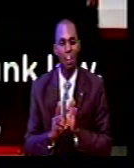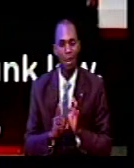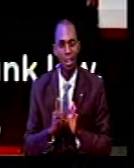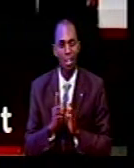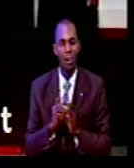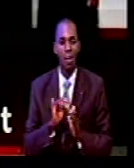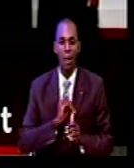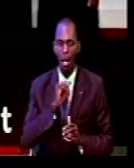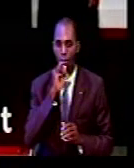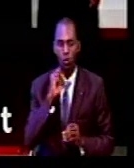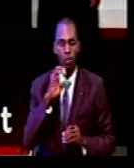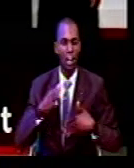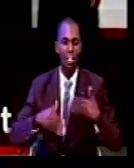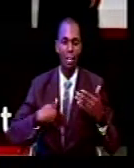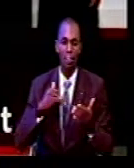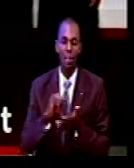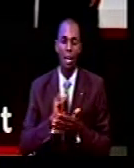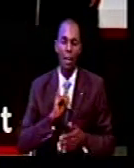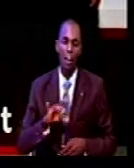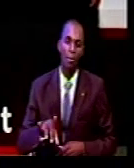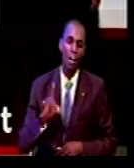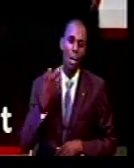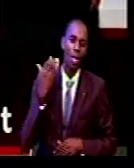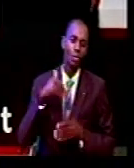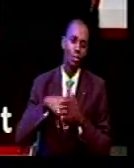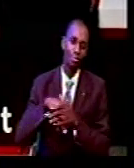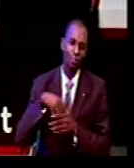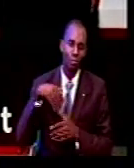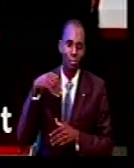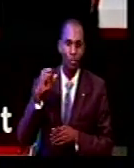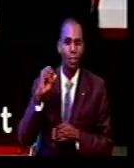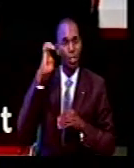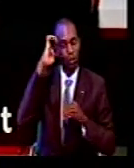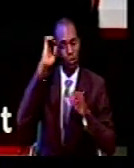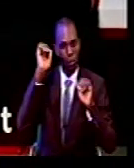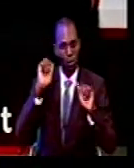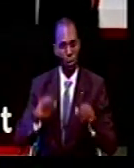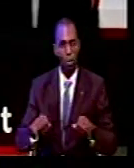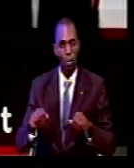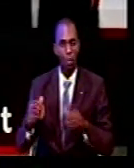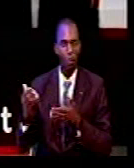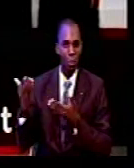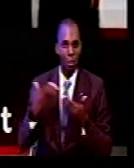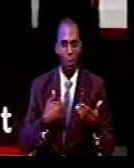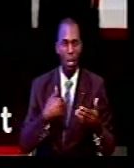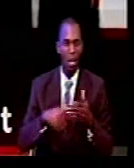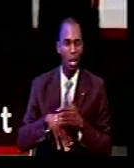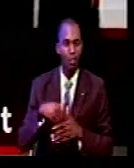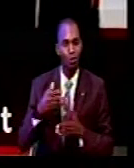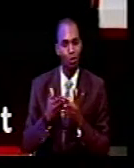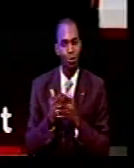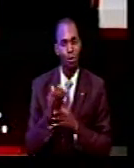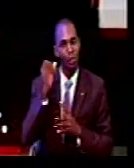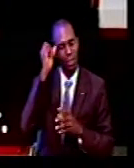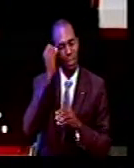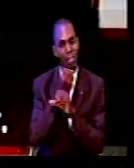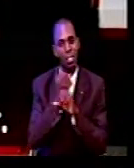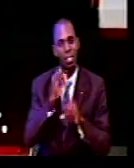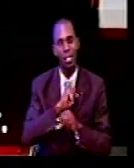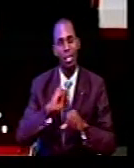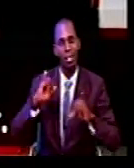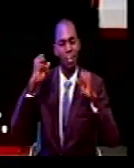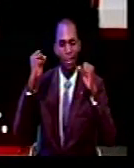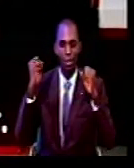Jesus. What a wonderful hour. I'm so glad that I found out He